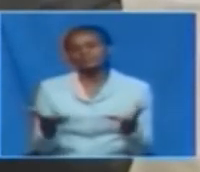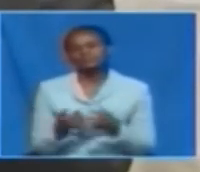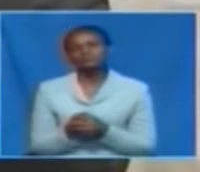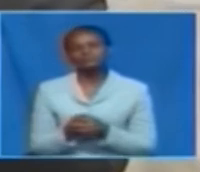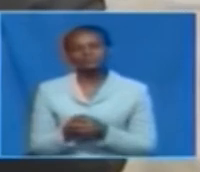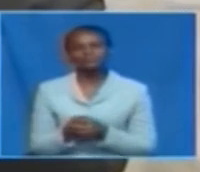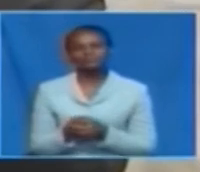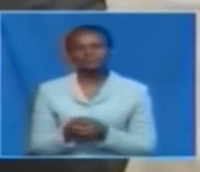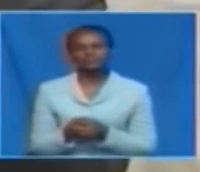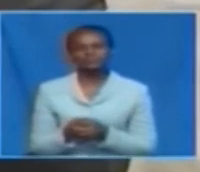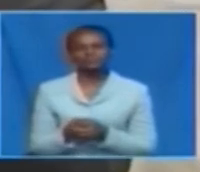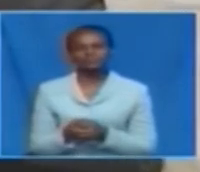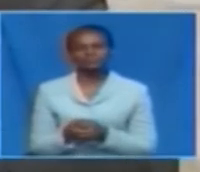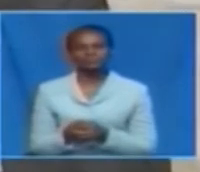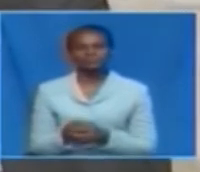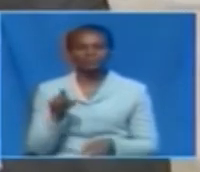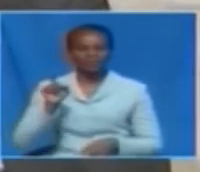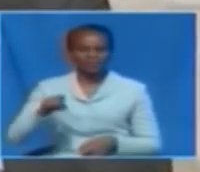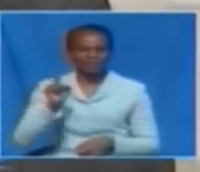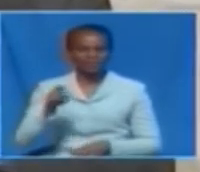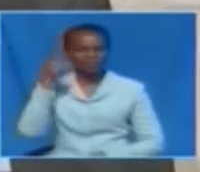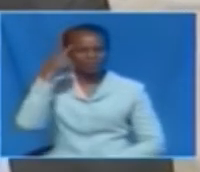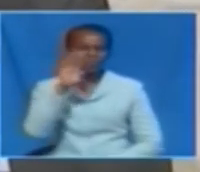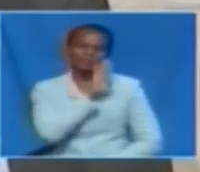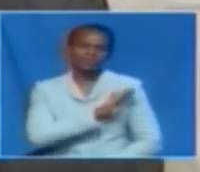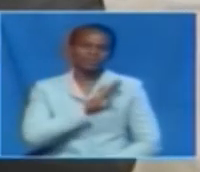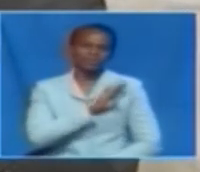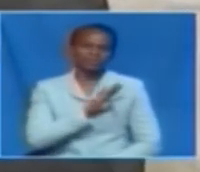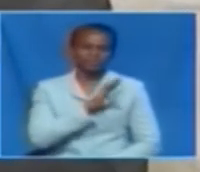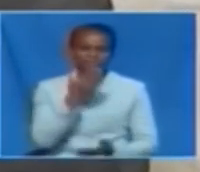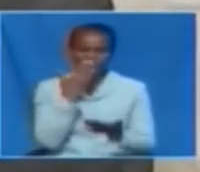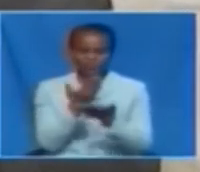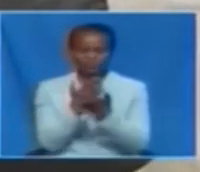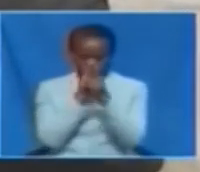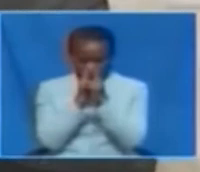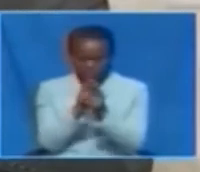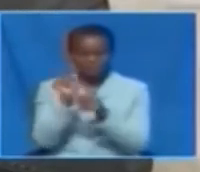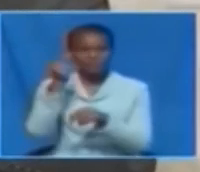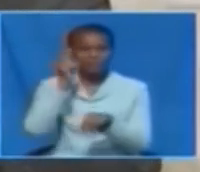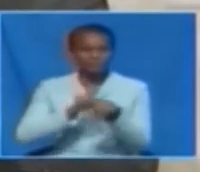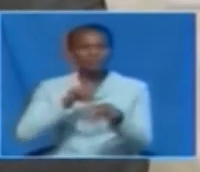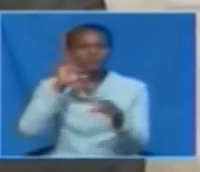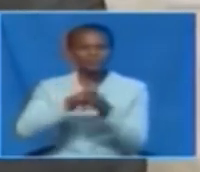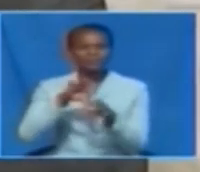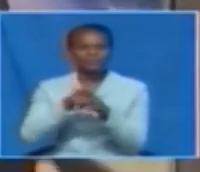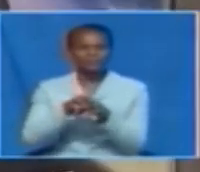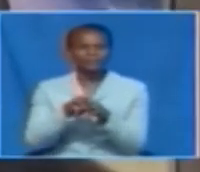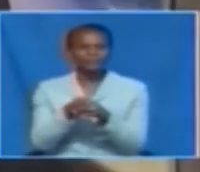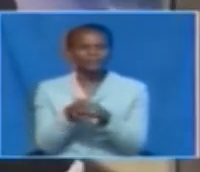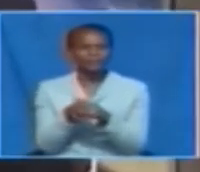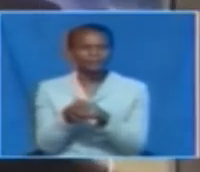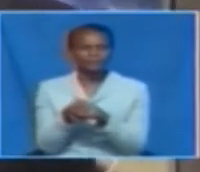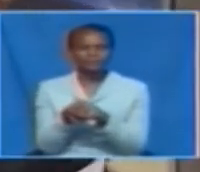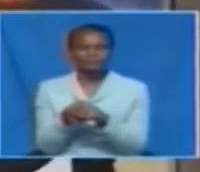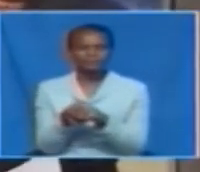It's a demand for morality and integrity for the first time. I think this election Not is a popularity contest, No,